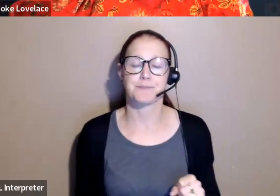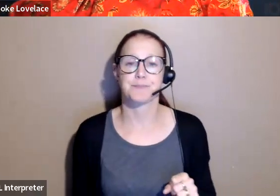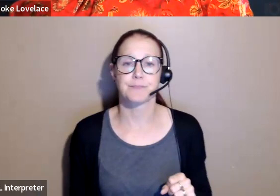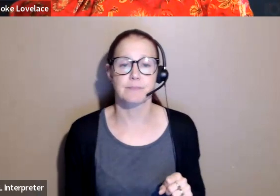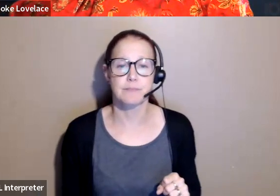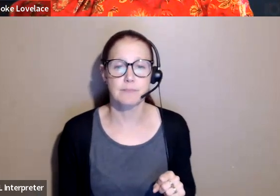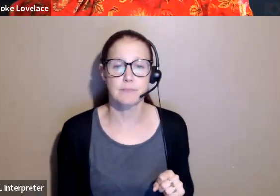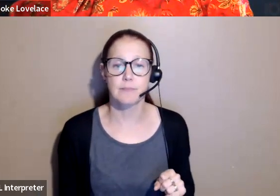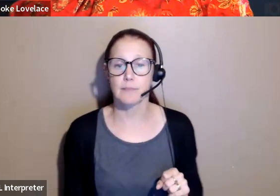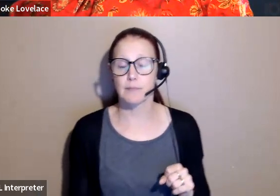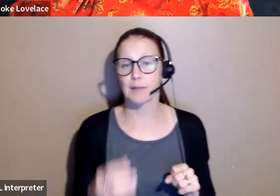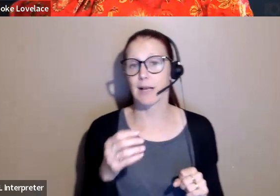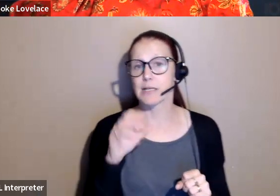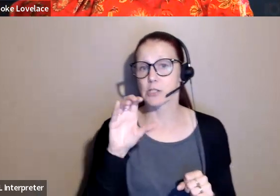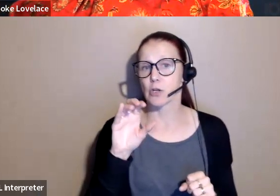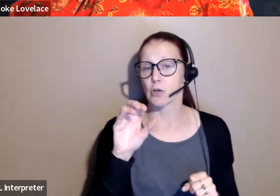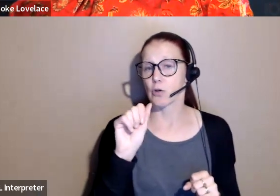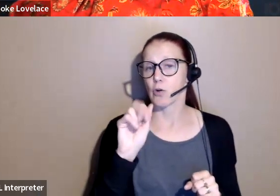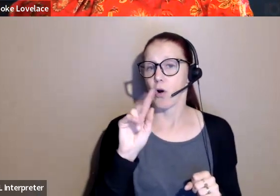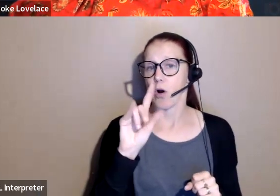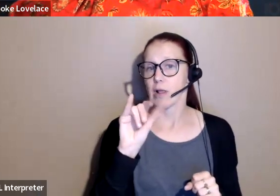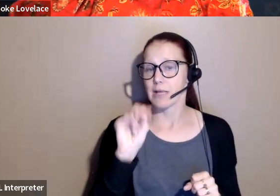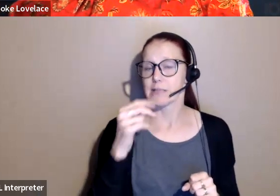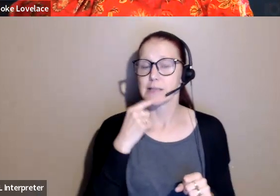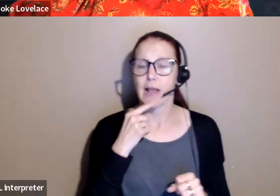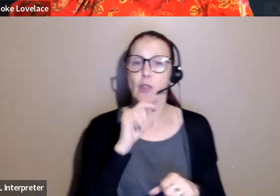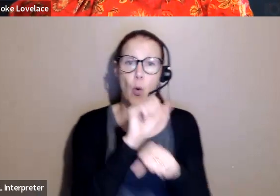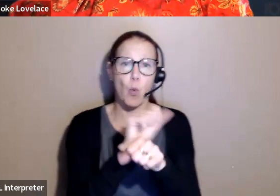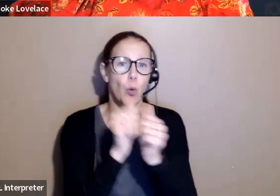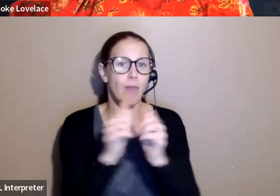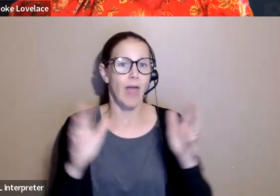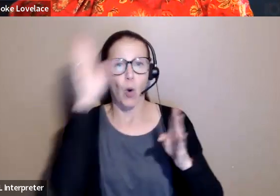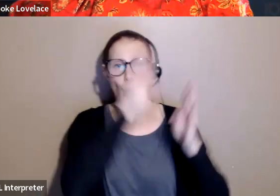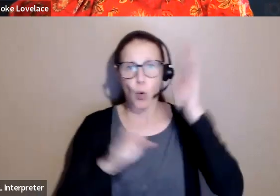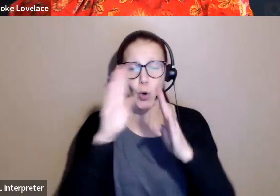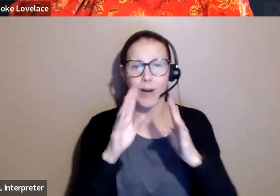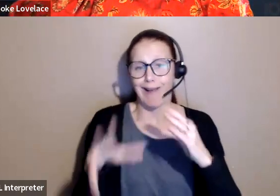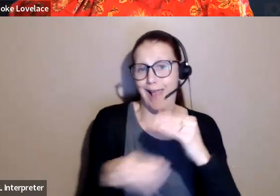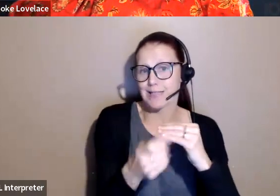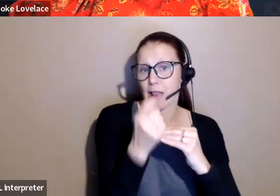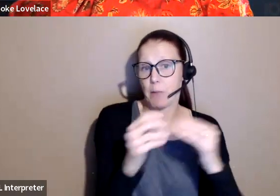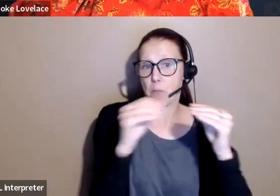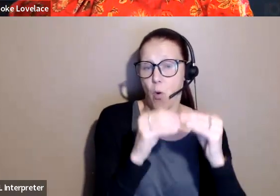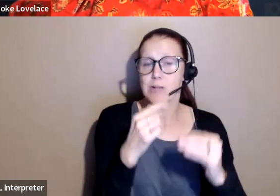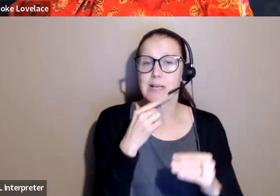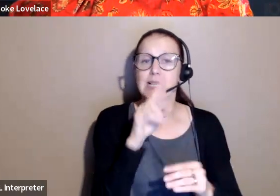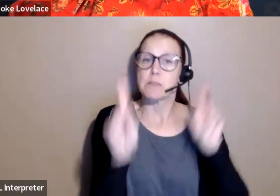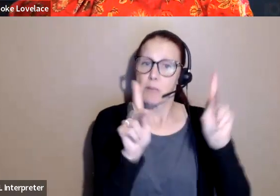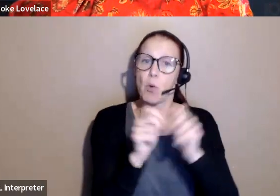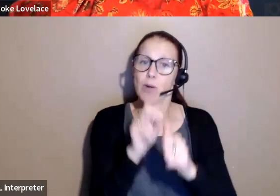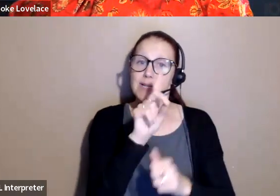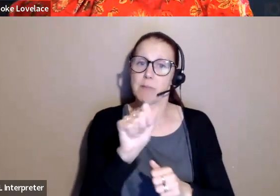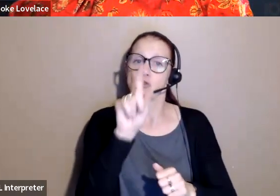then, as Carlin said, then the work without worry goes a step further and says that people with disabilities should be able to earn up to their